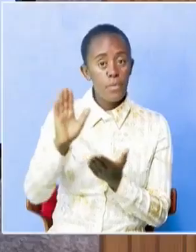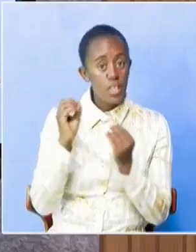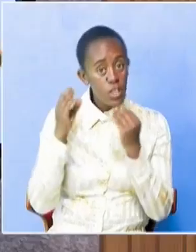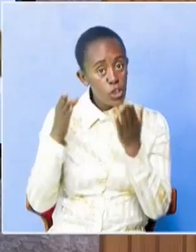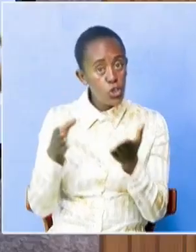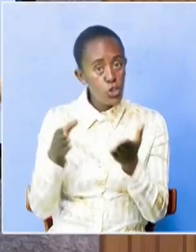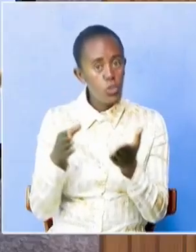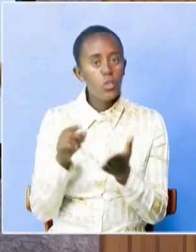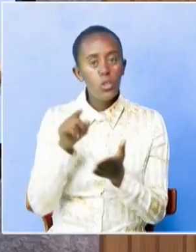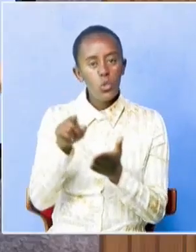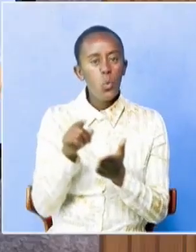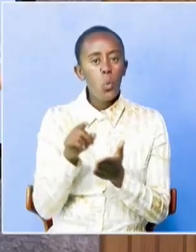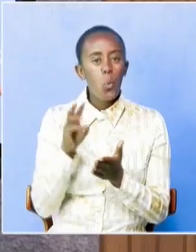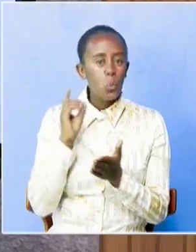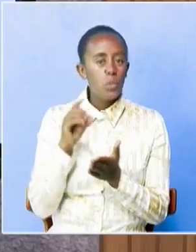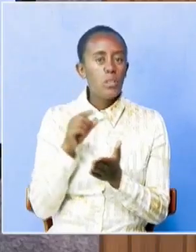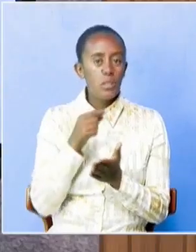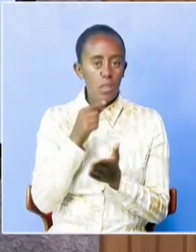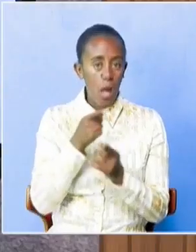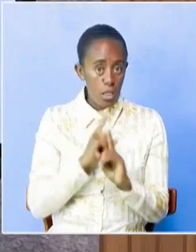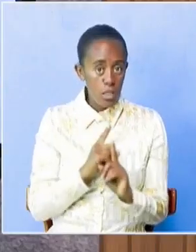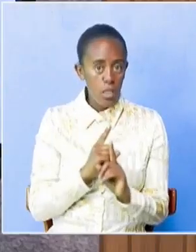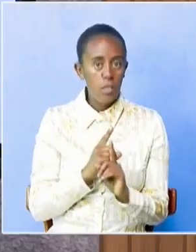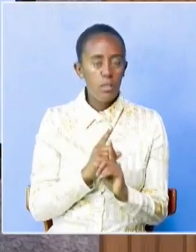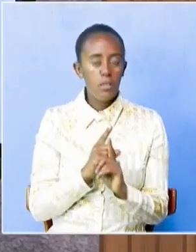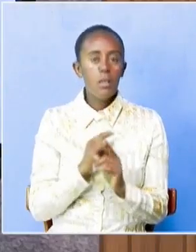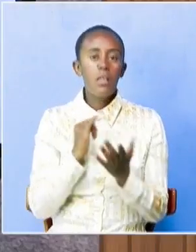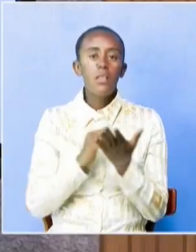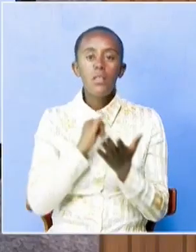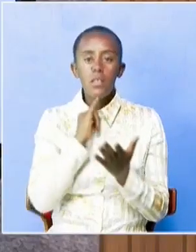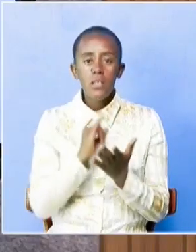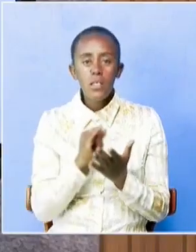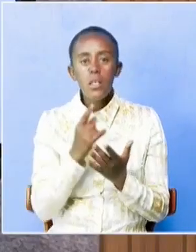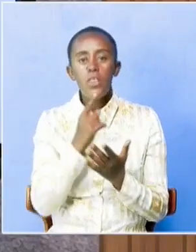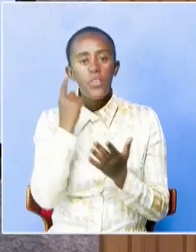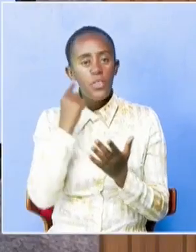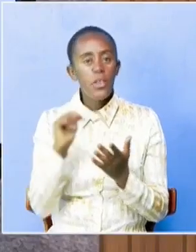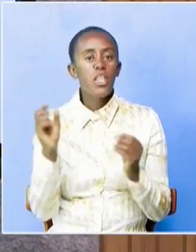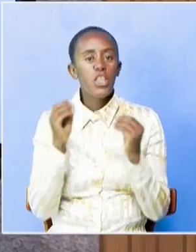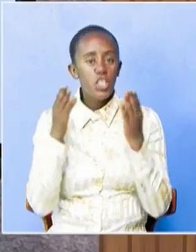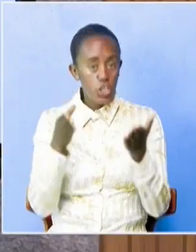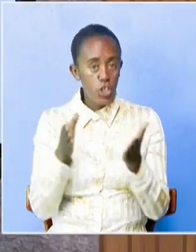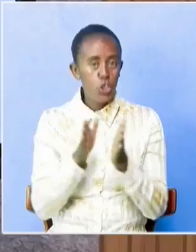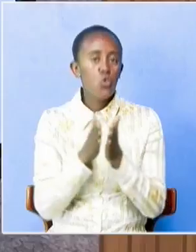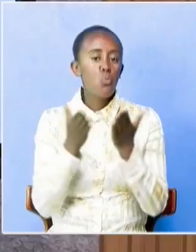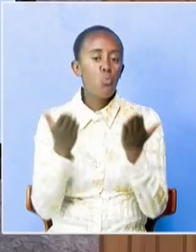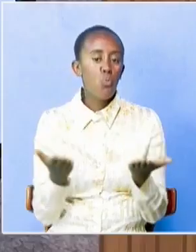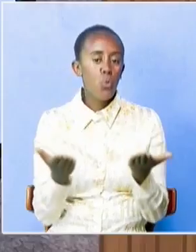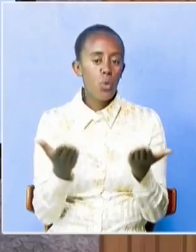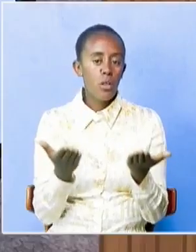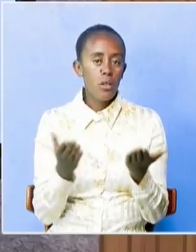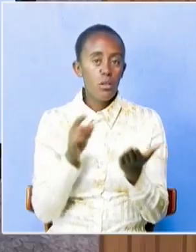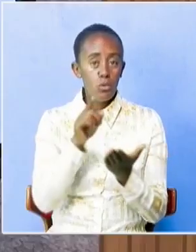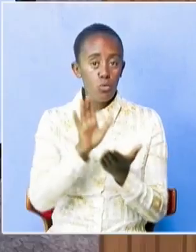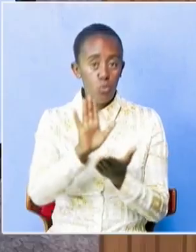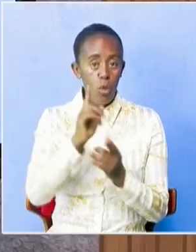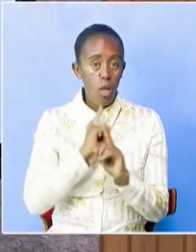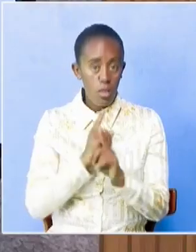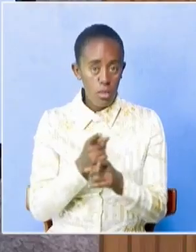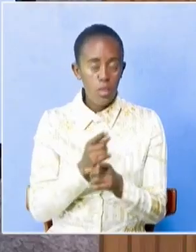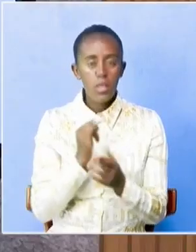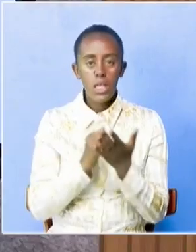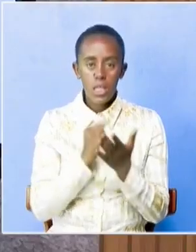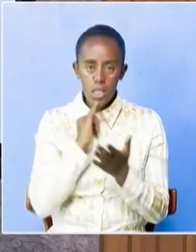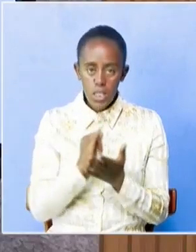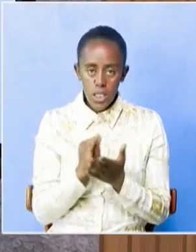teacher, you would answer, it is the teacher's book. Your answer would be, it is